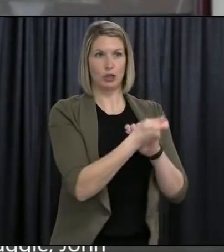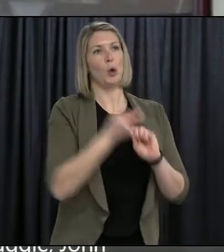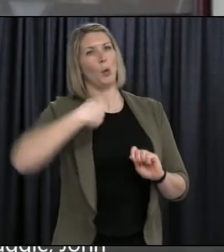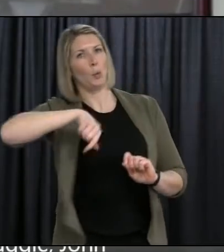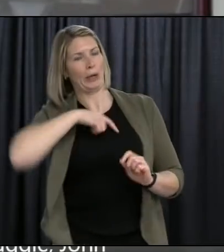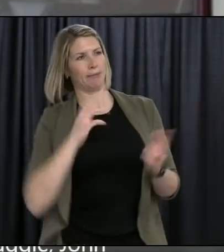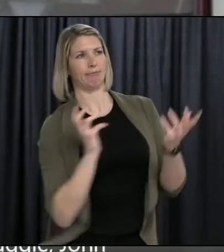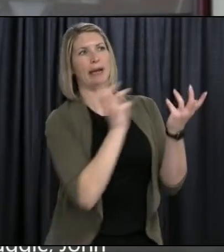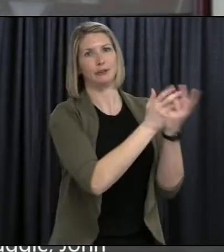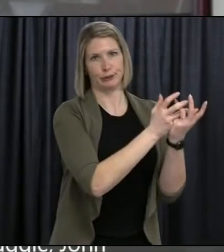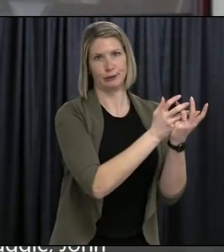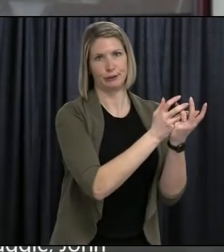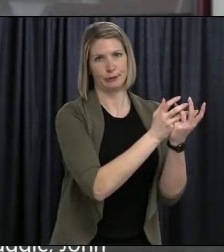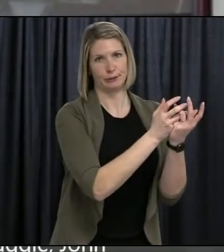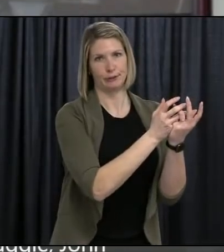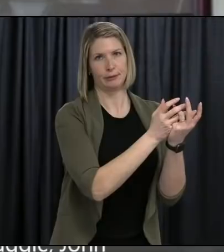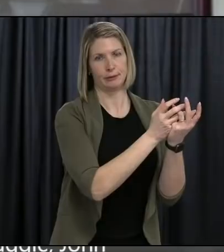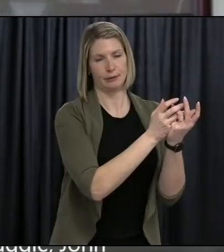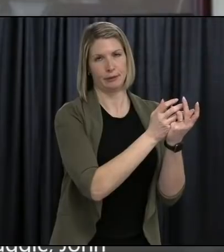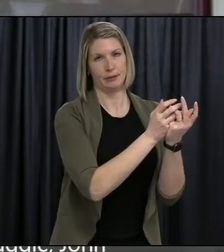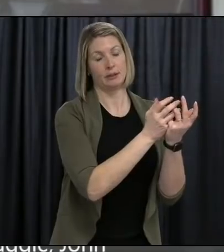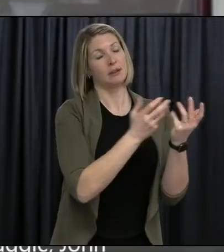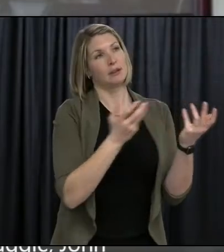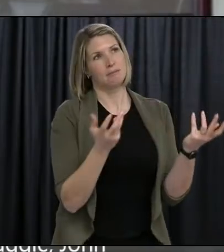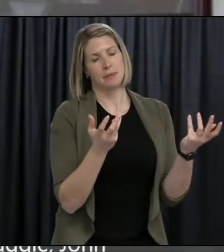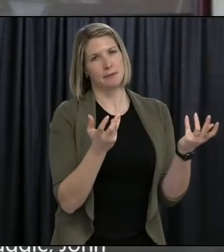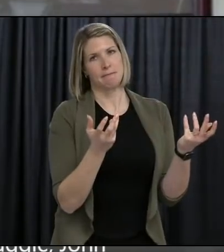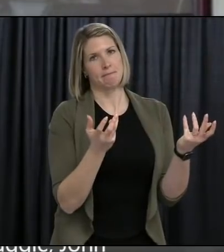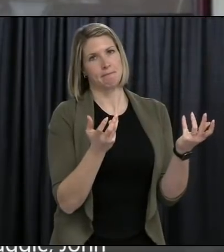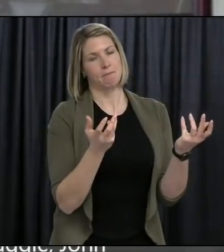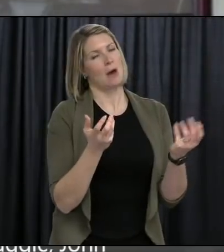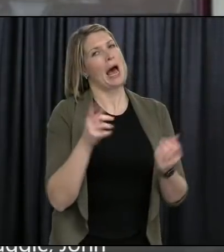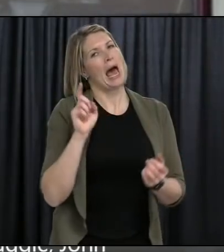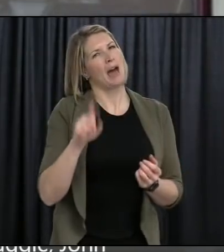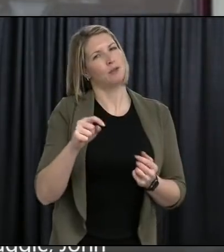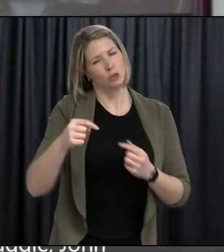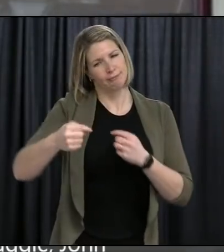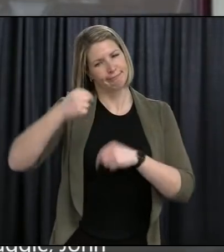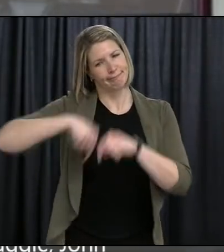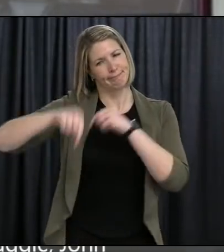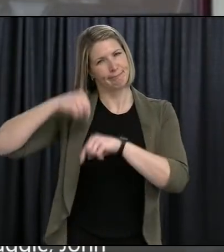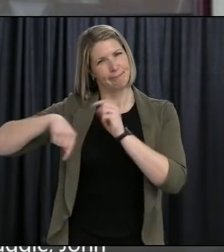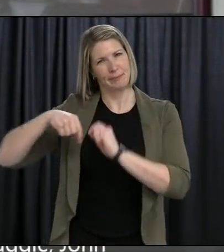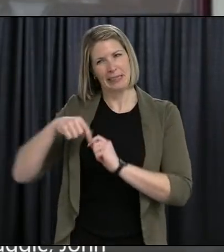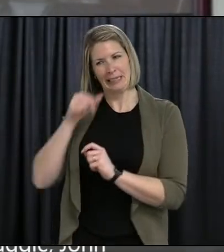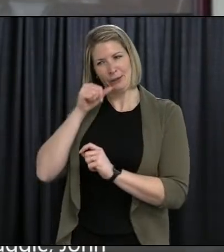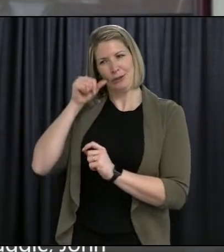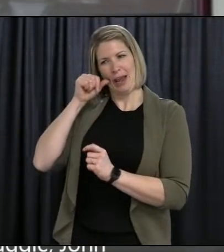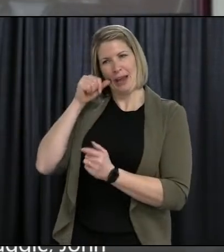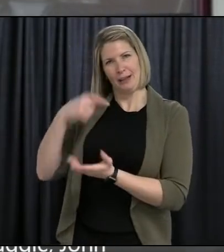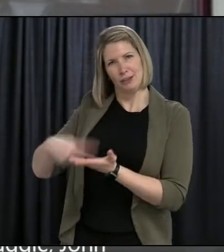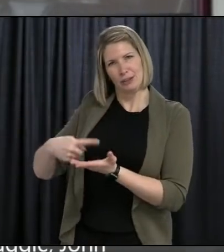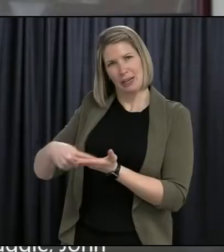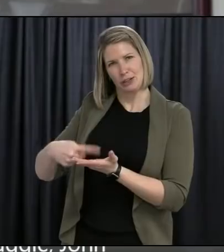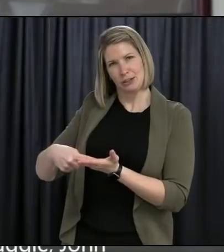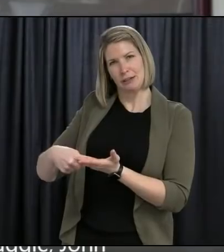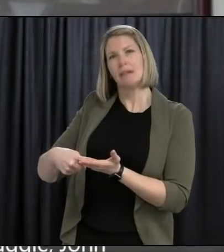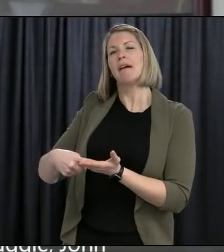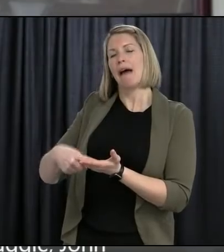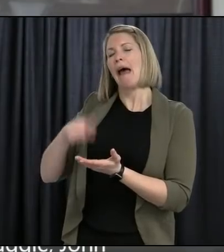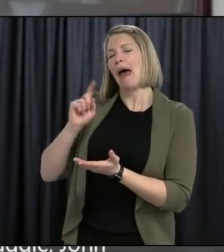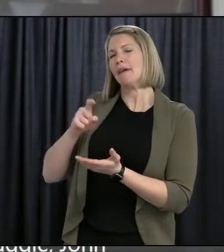policies to national standards. But I can certainly go back and see what the status of those discussions is between